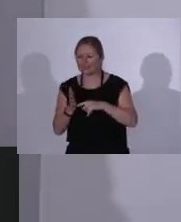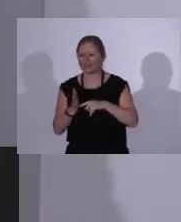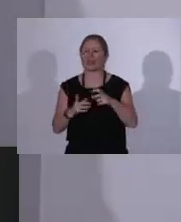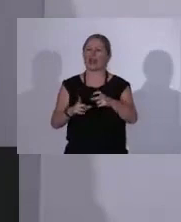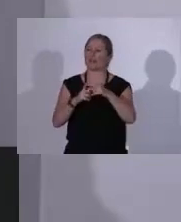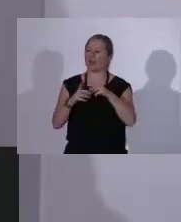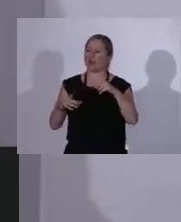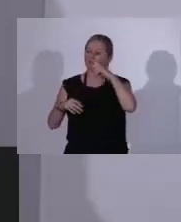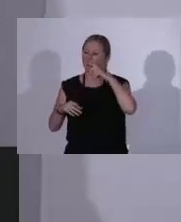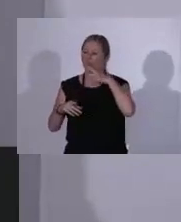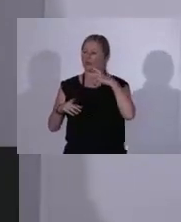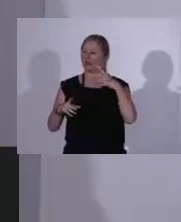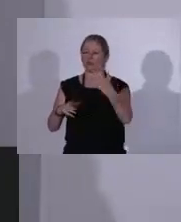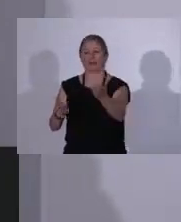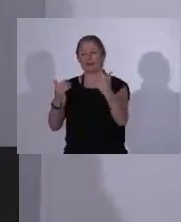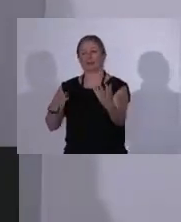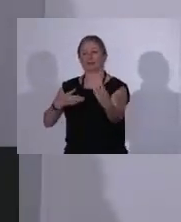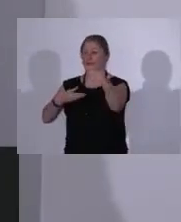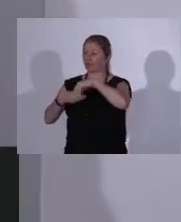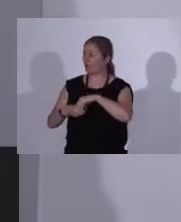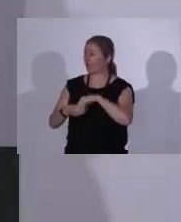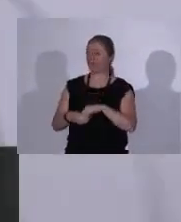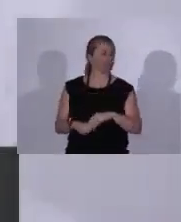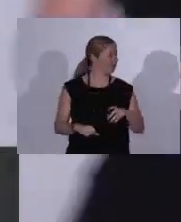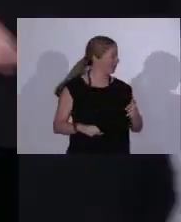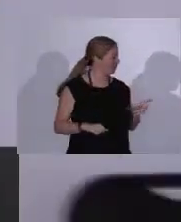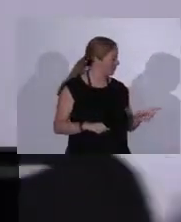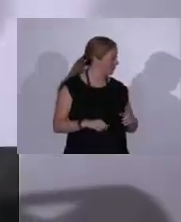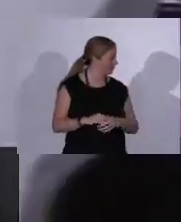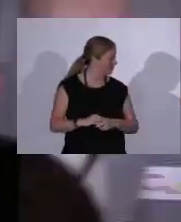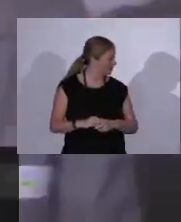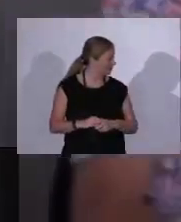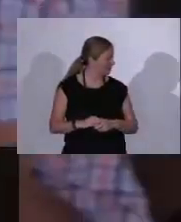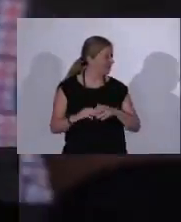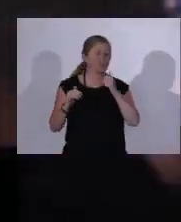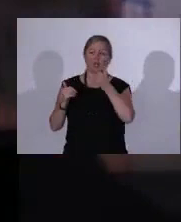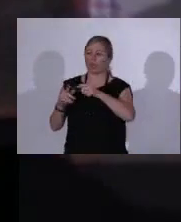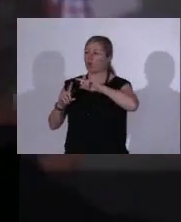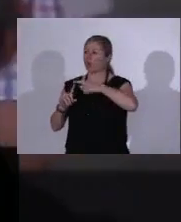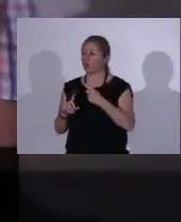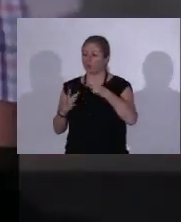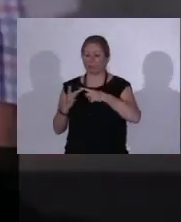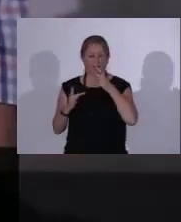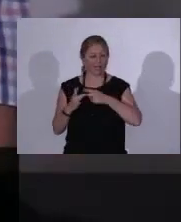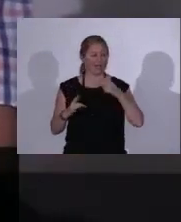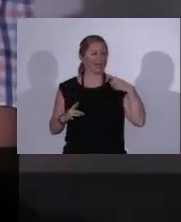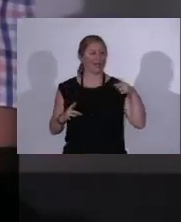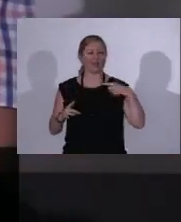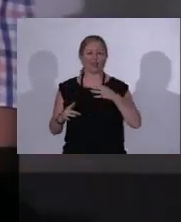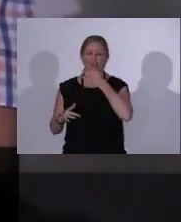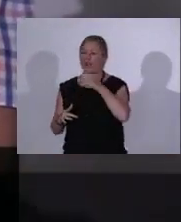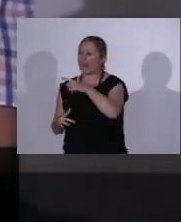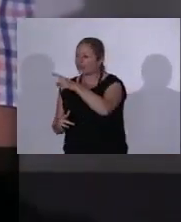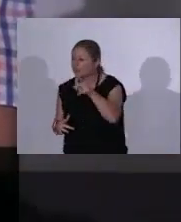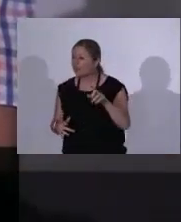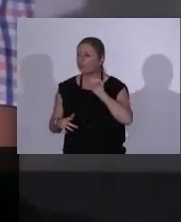re-engage. And it looks like you've got another comment to follow up, Sam. Yeah, just a very, very good point. That's another reason we ask all of you guys for very detailed information